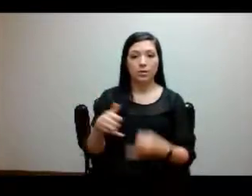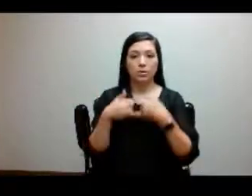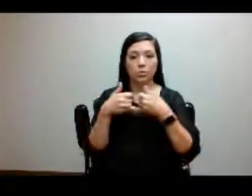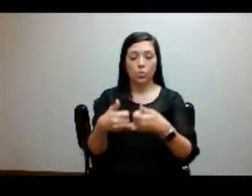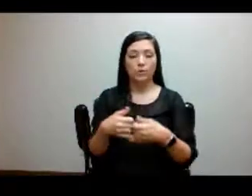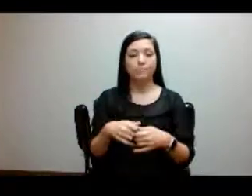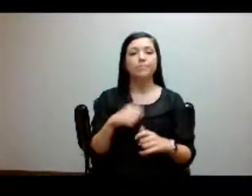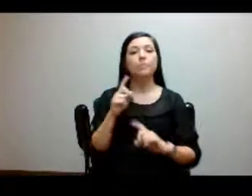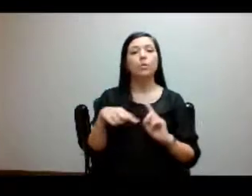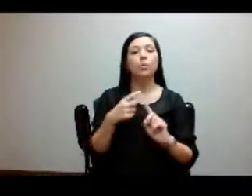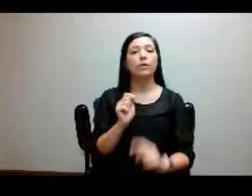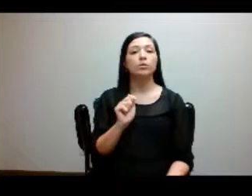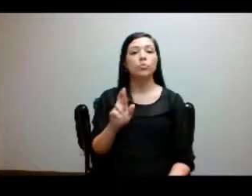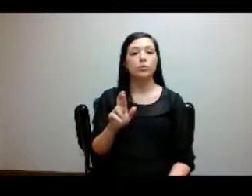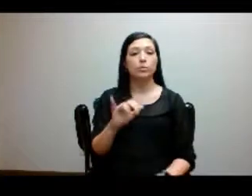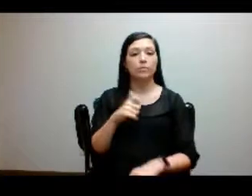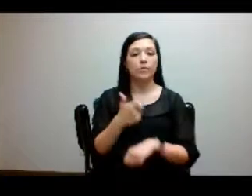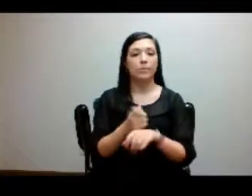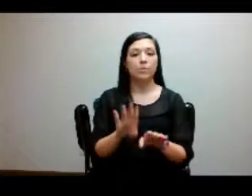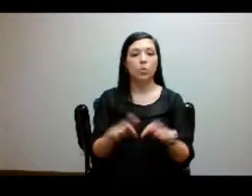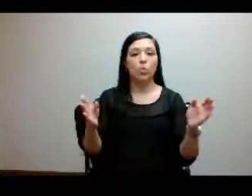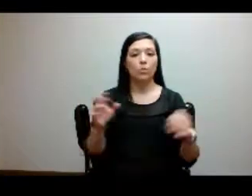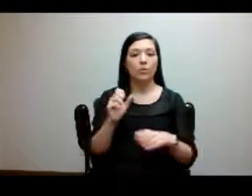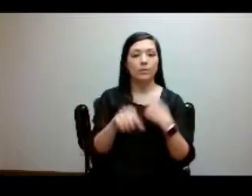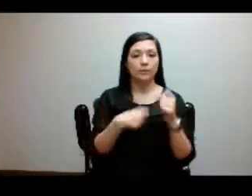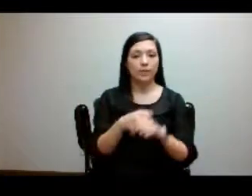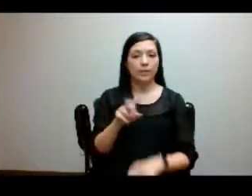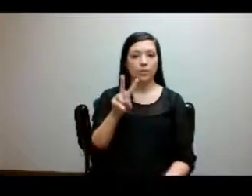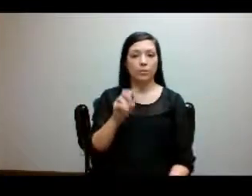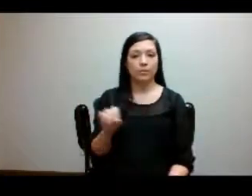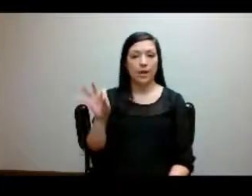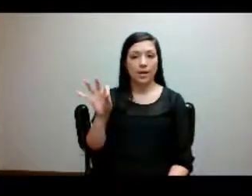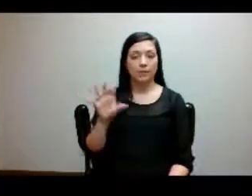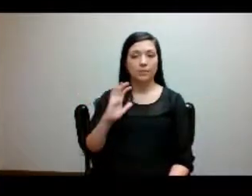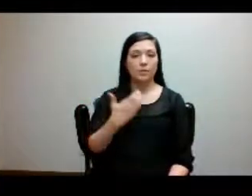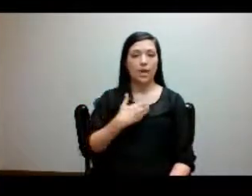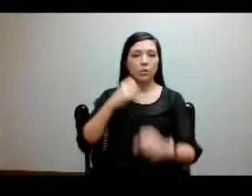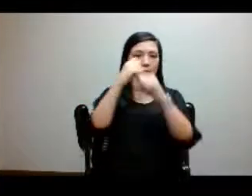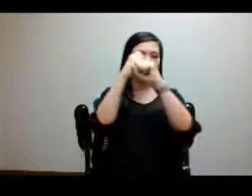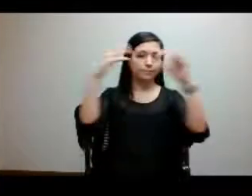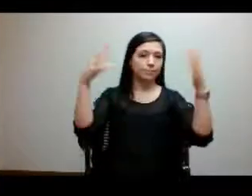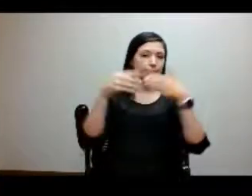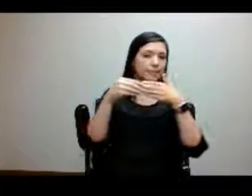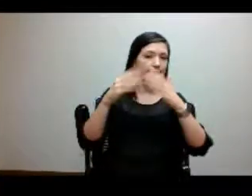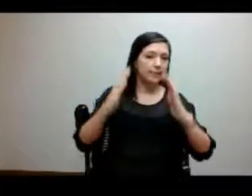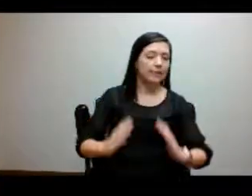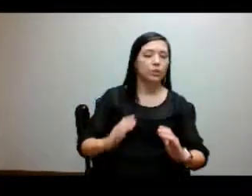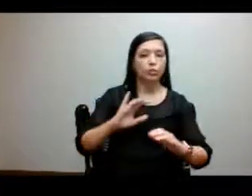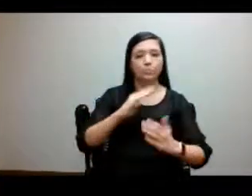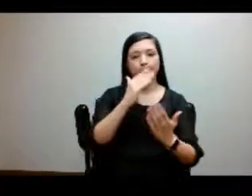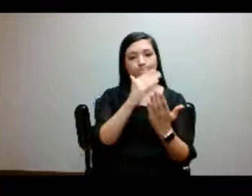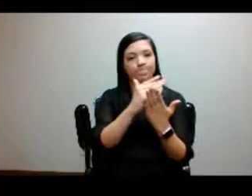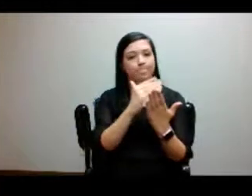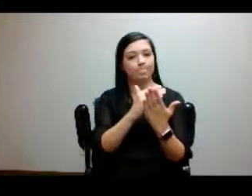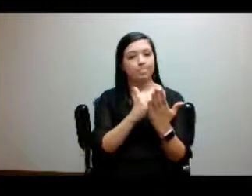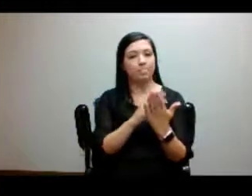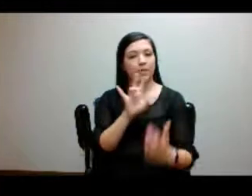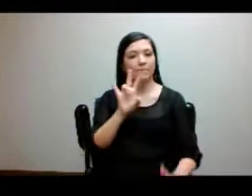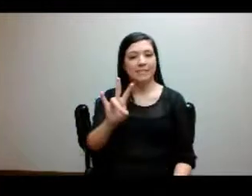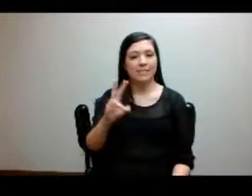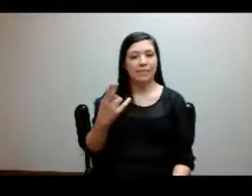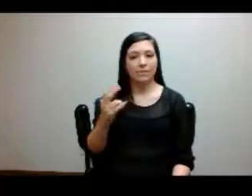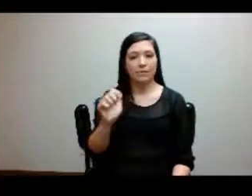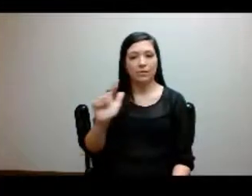River campus first opened in 2009, our visionary leaders created a list of 7 hallmarks